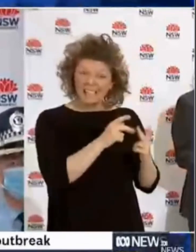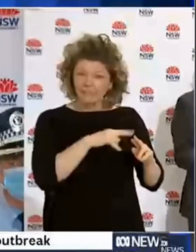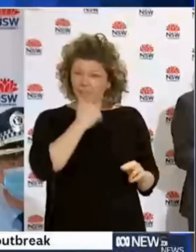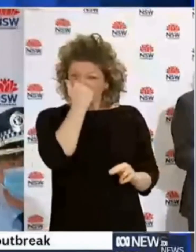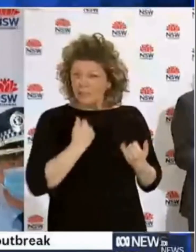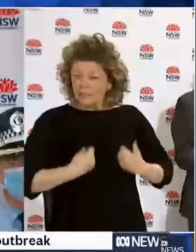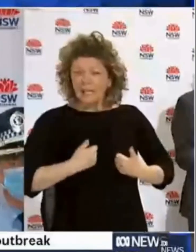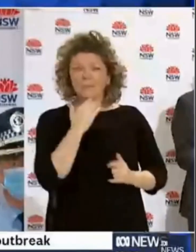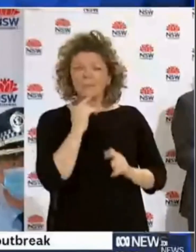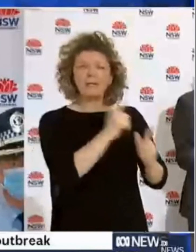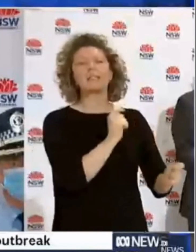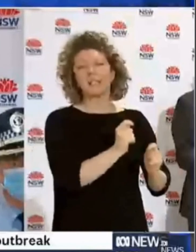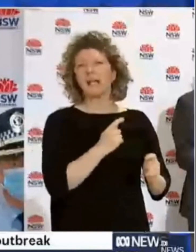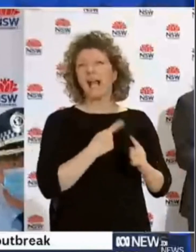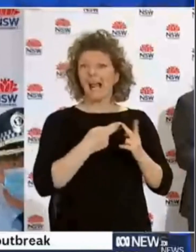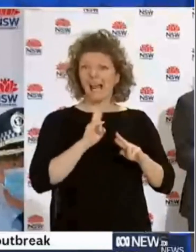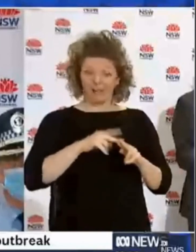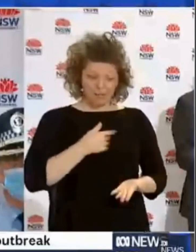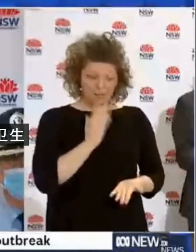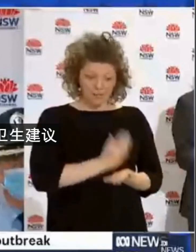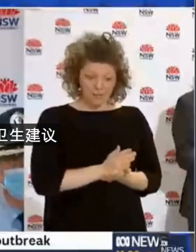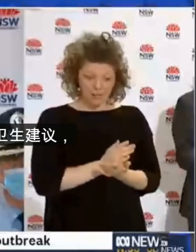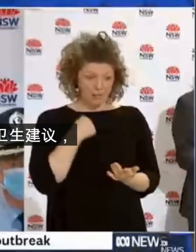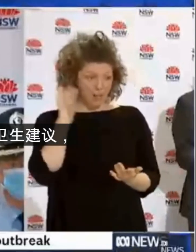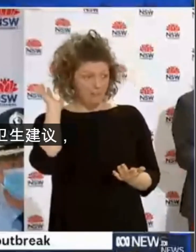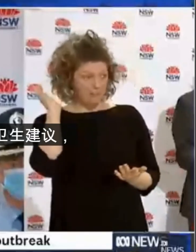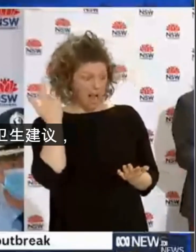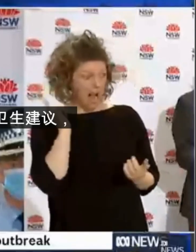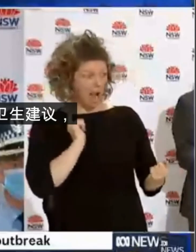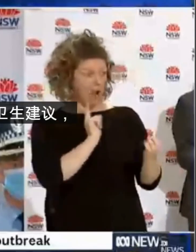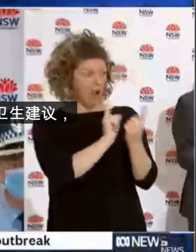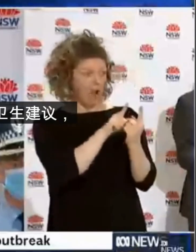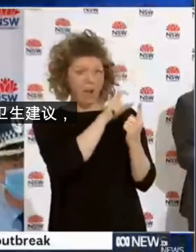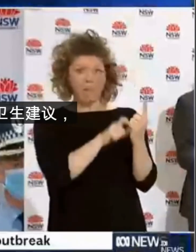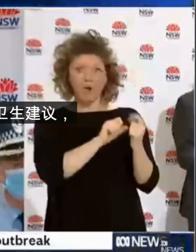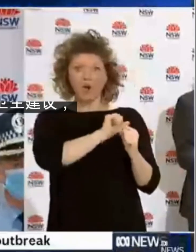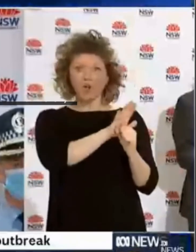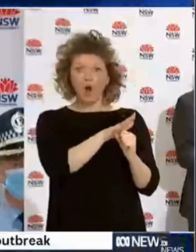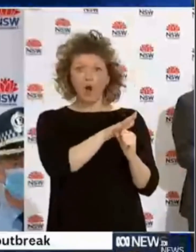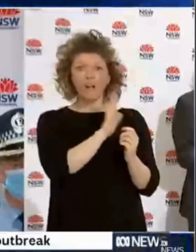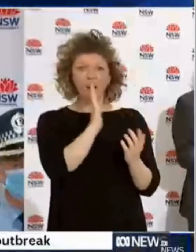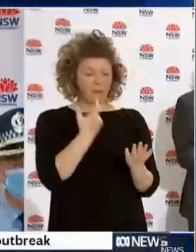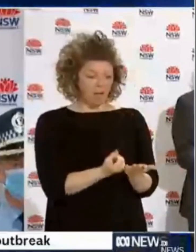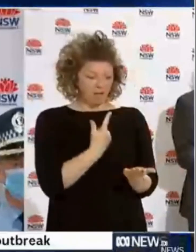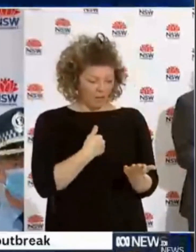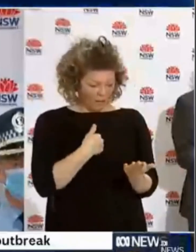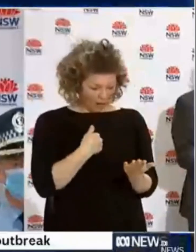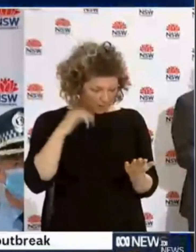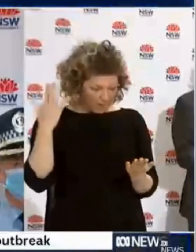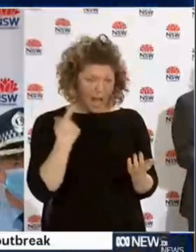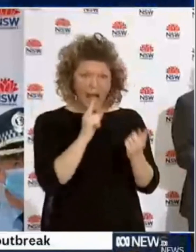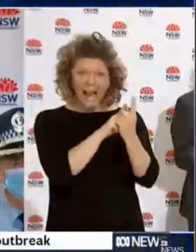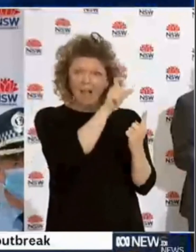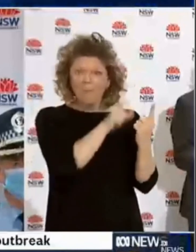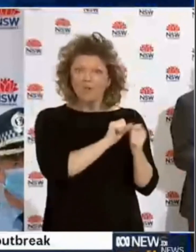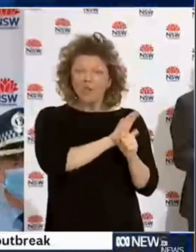health advice if you are an identified contact of a case, and following those testing rules. Testing is the key thing